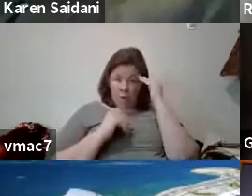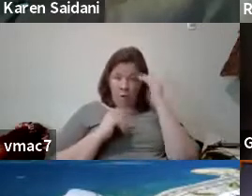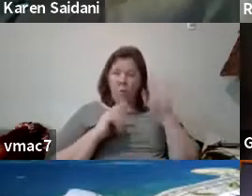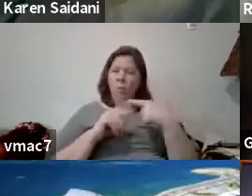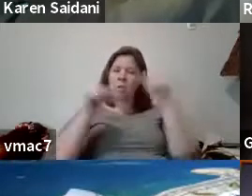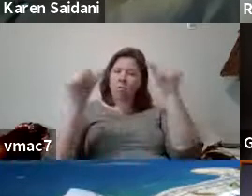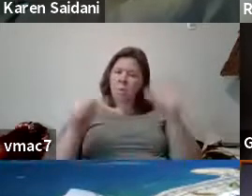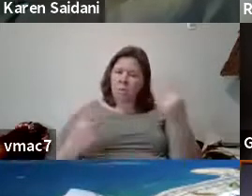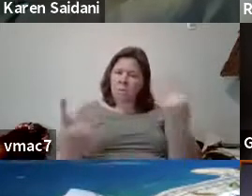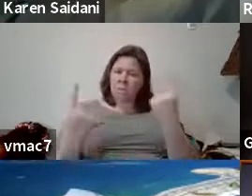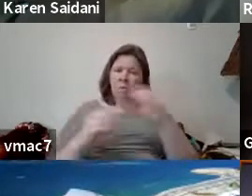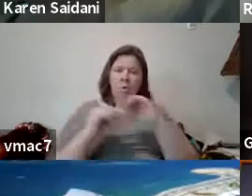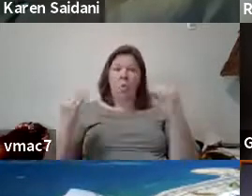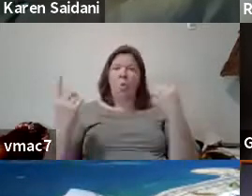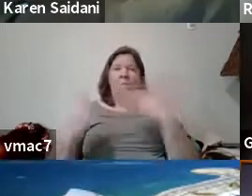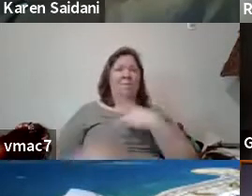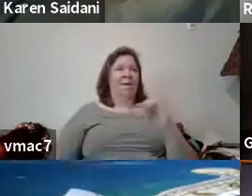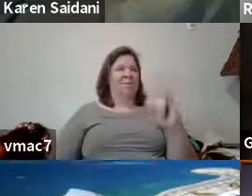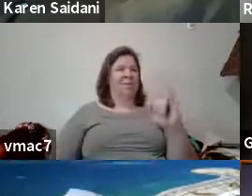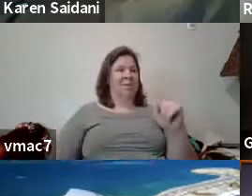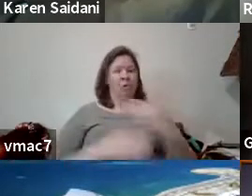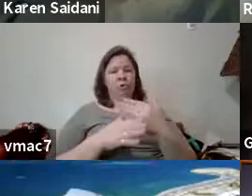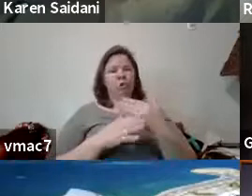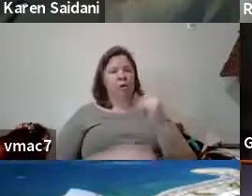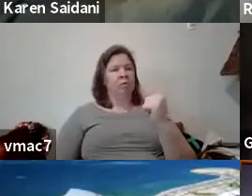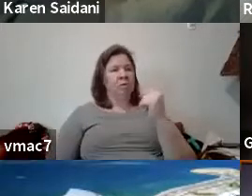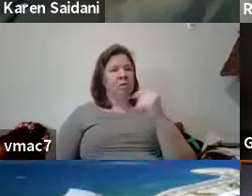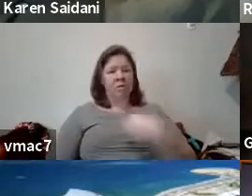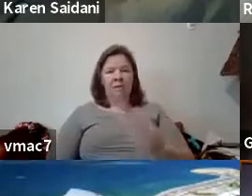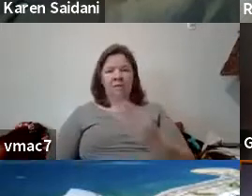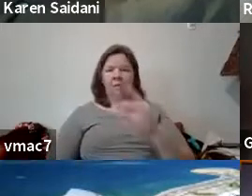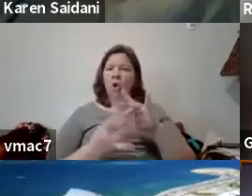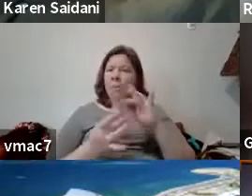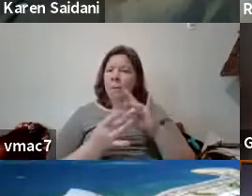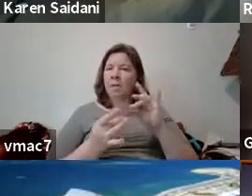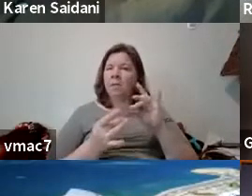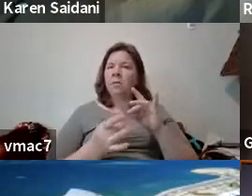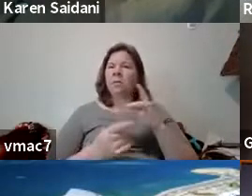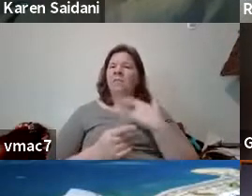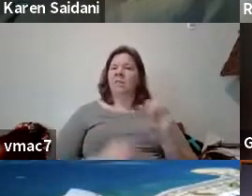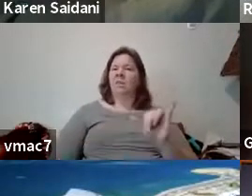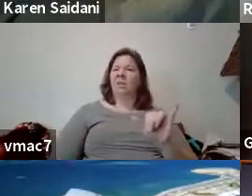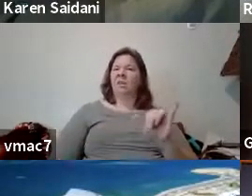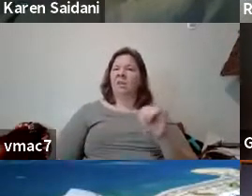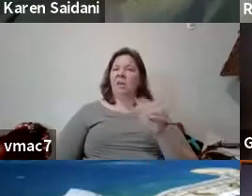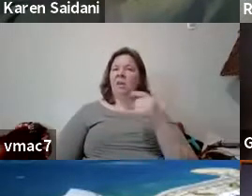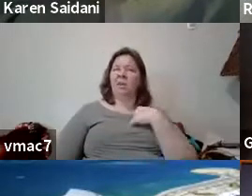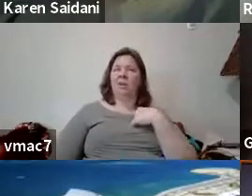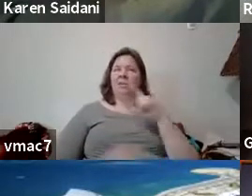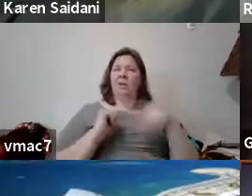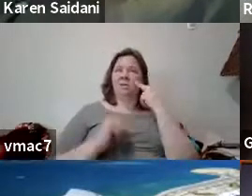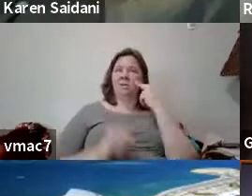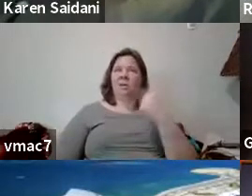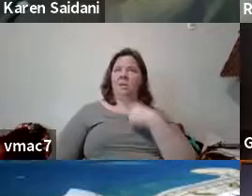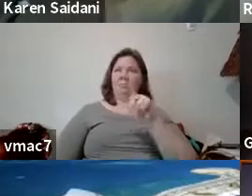post something and no one likes it or no one shares it or no one gives you a comment, it almost feels like, am I invisible? So when